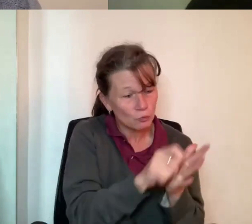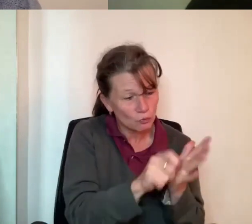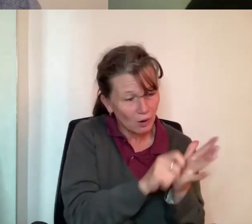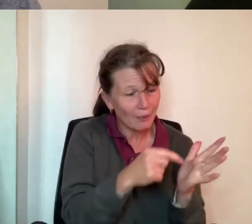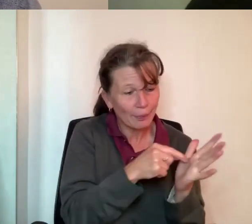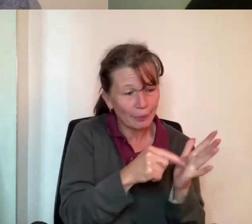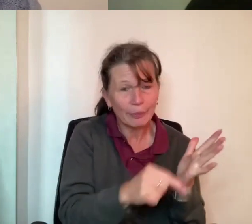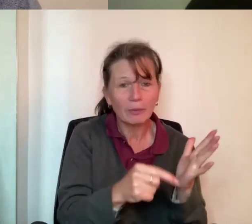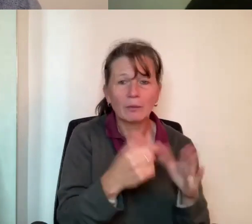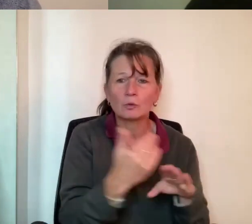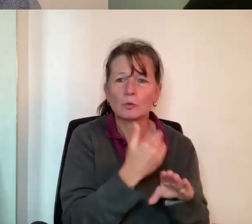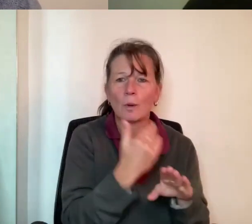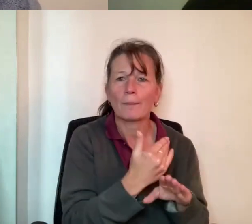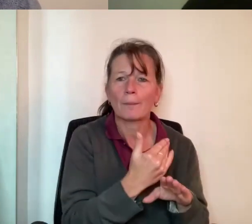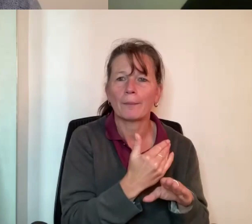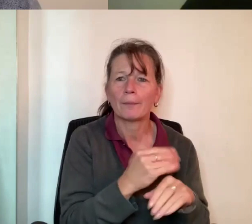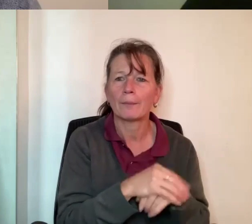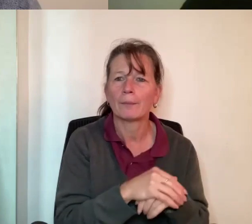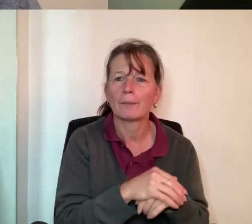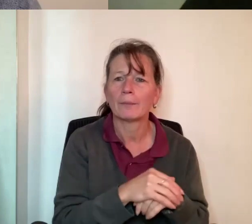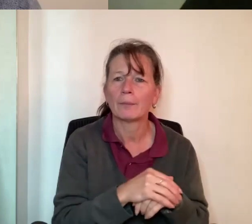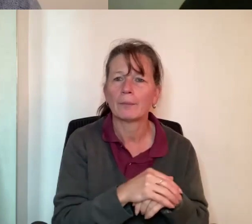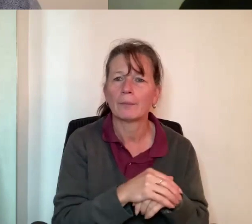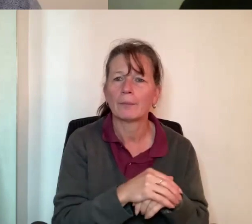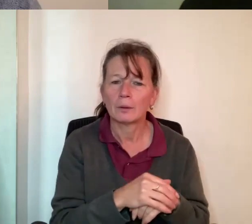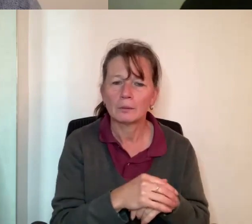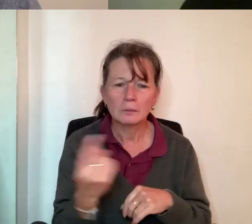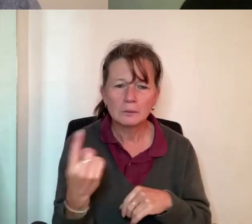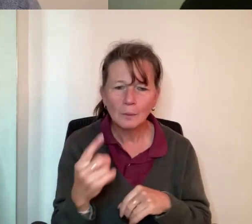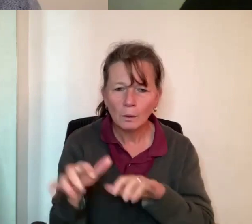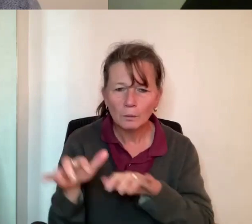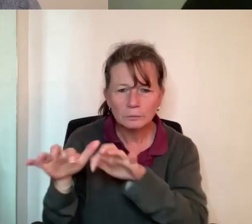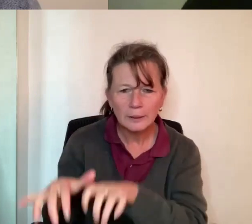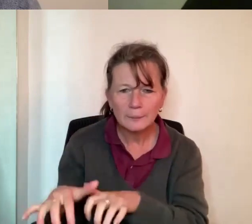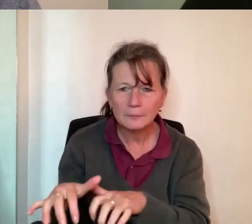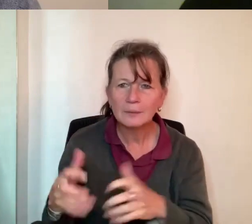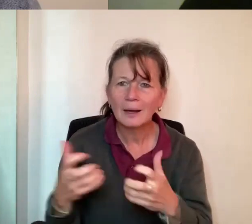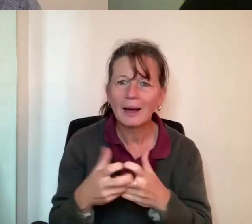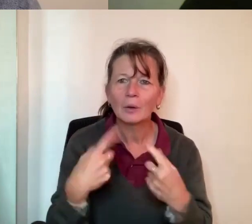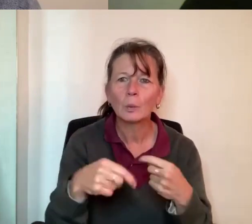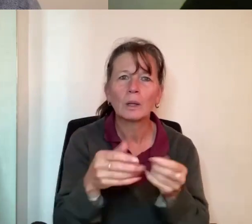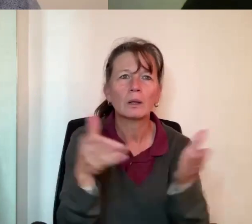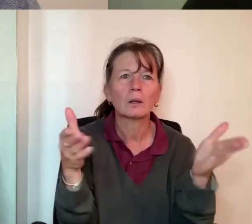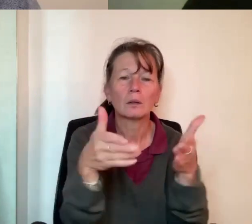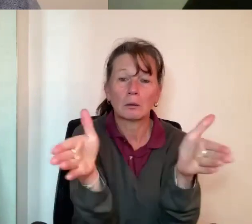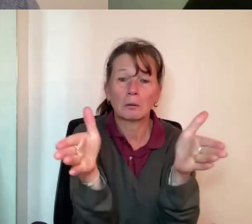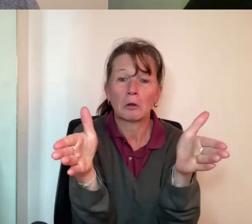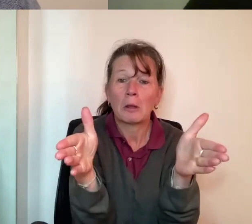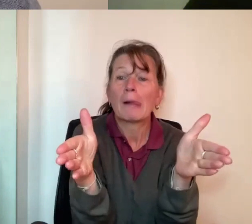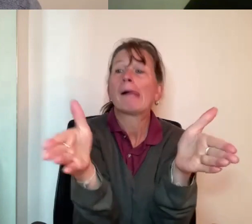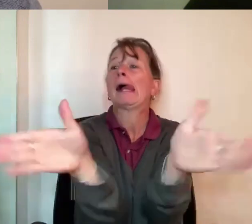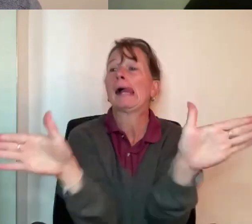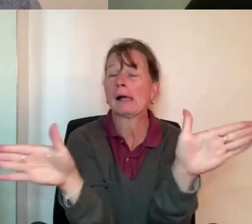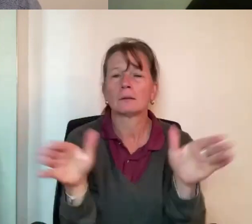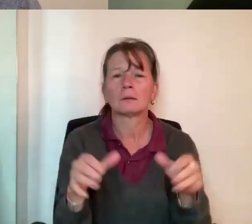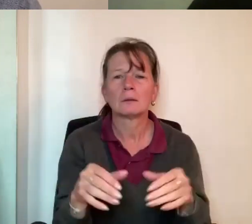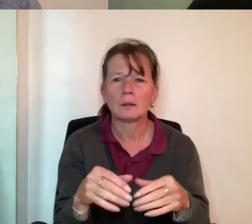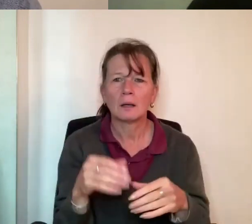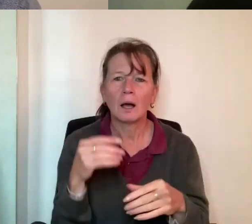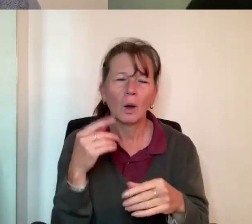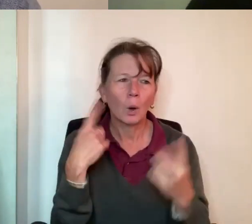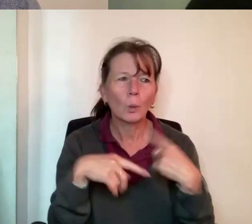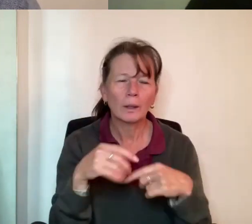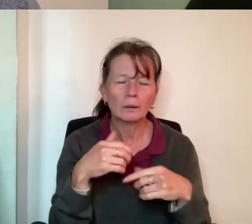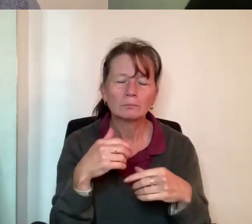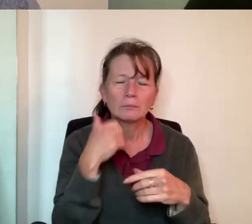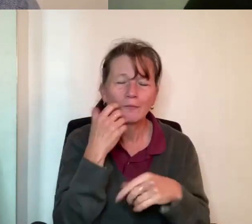There's been a couple of nice comments in the chat as well. I just want to sort of feed in with someone who's asked about how we extend reach, which I think is a really interesting question. Every time we do a call, we always do try to kind